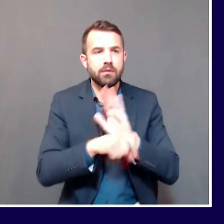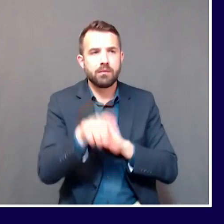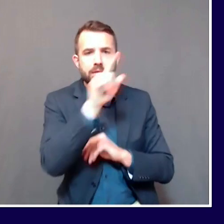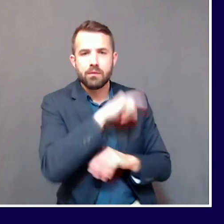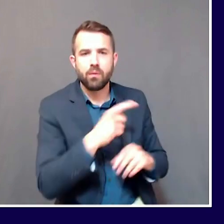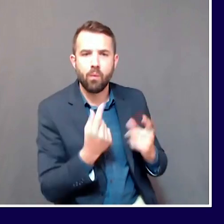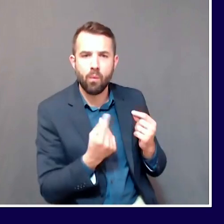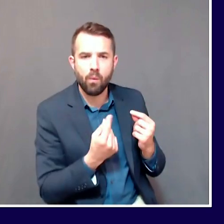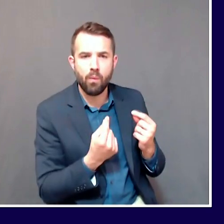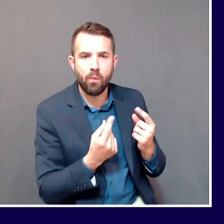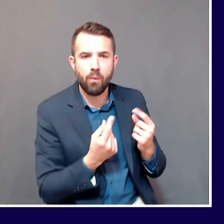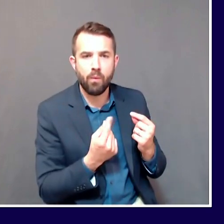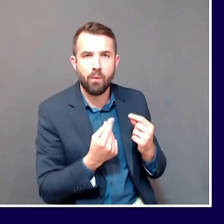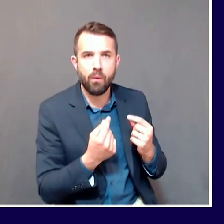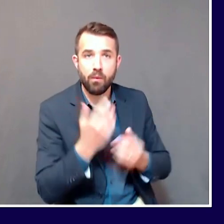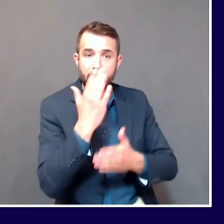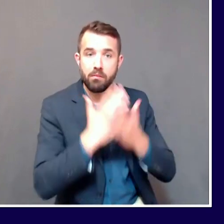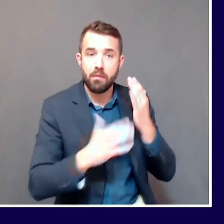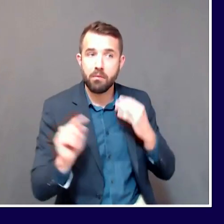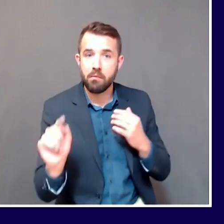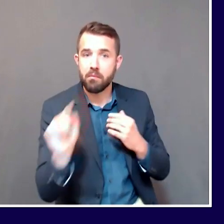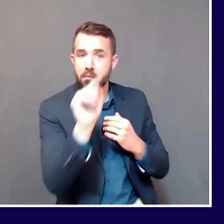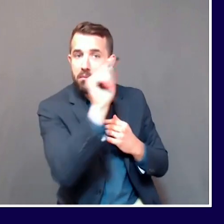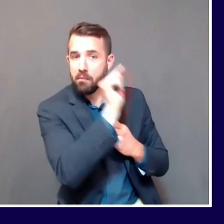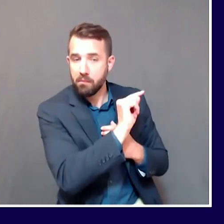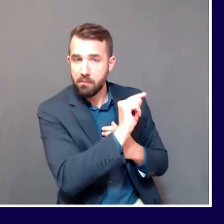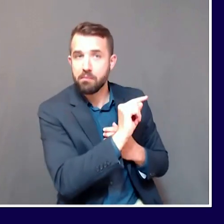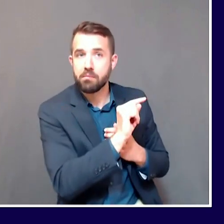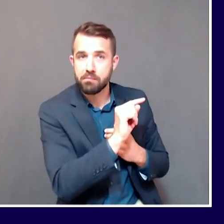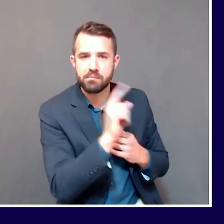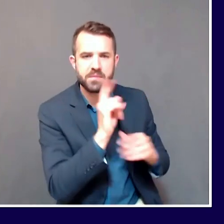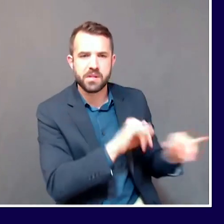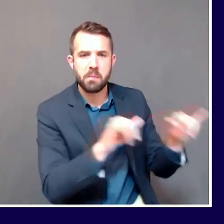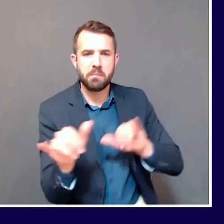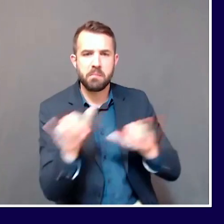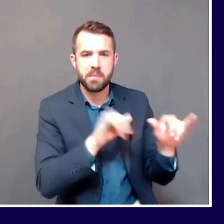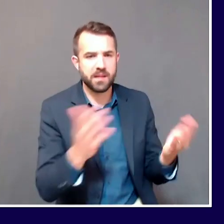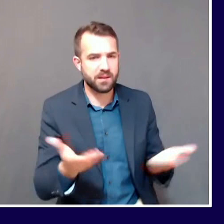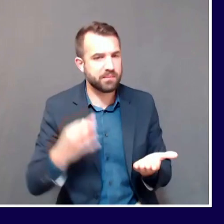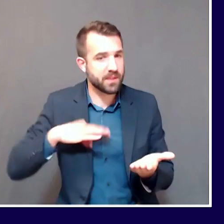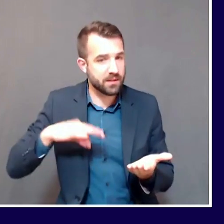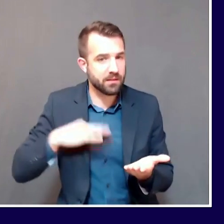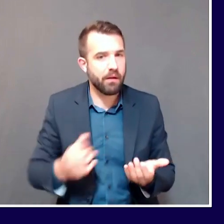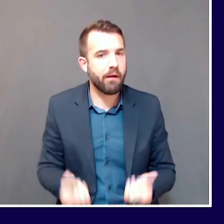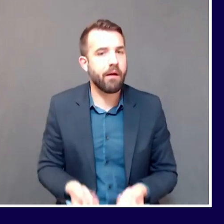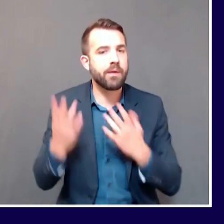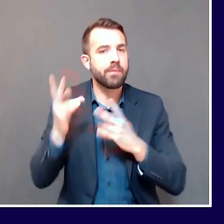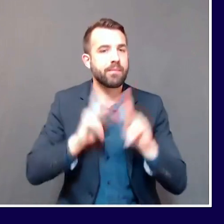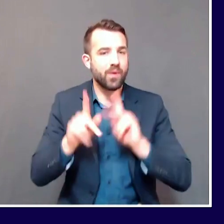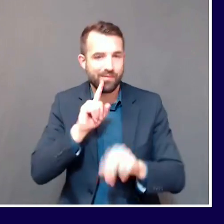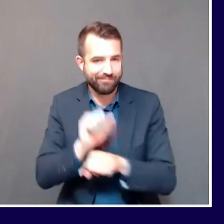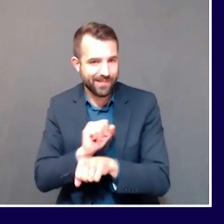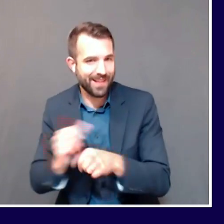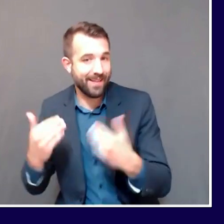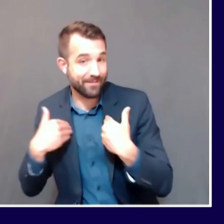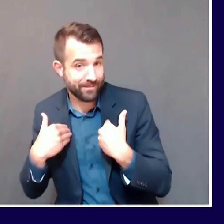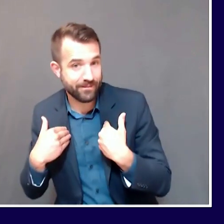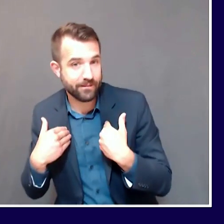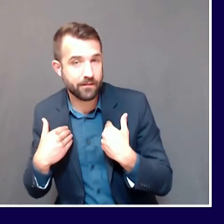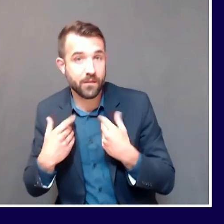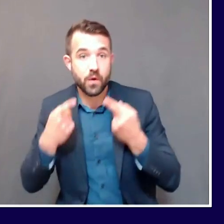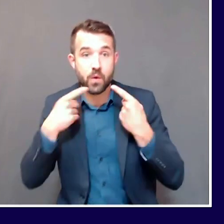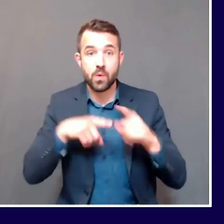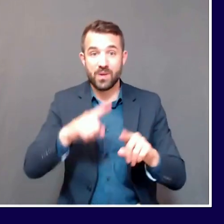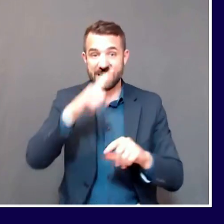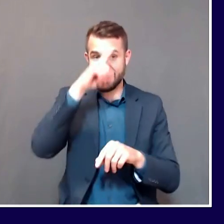Very few states look like ours from the perspective of base population to population during peak tourism seasons, and